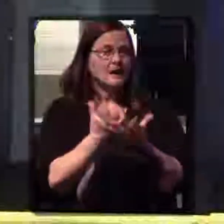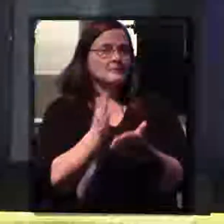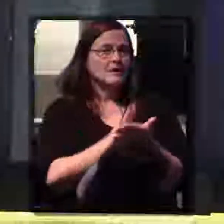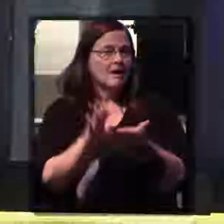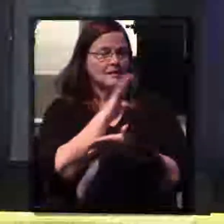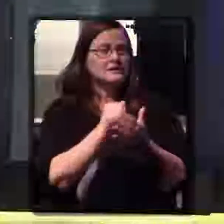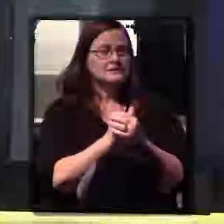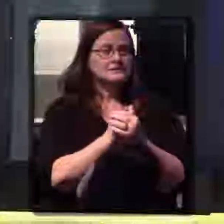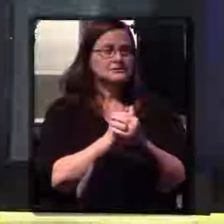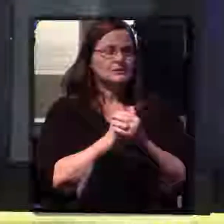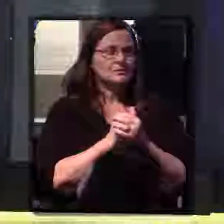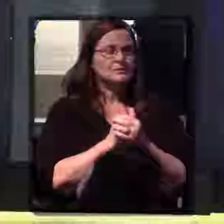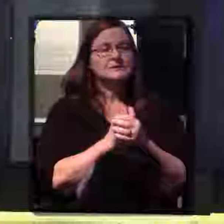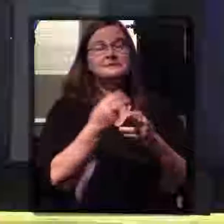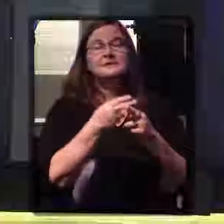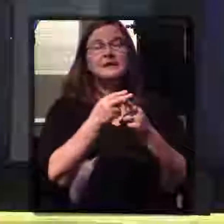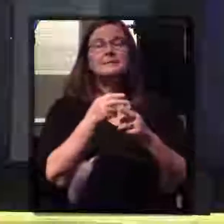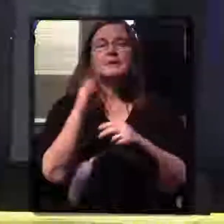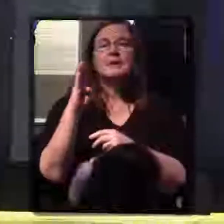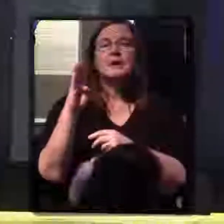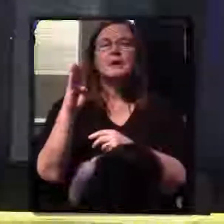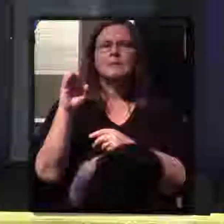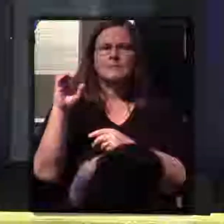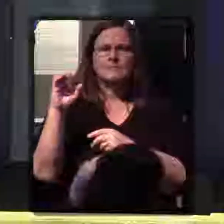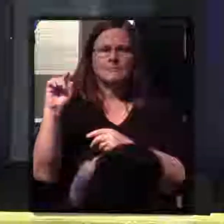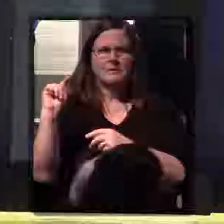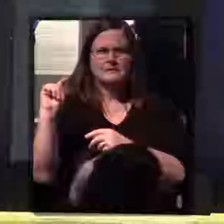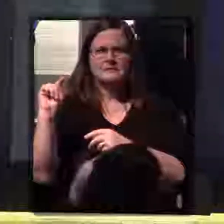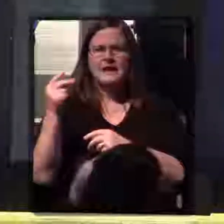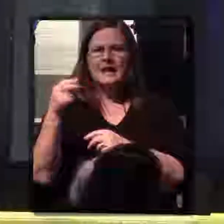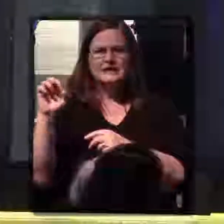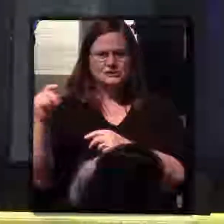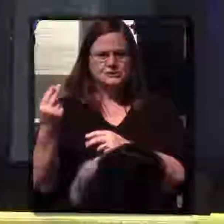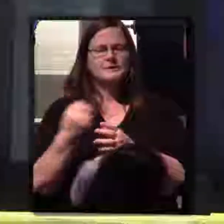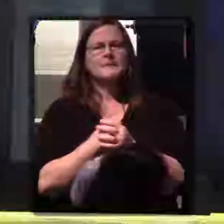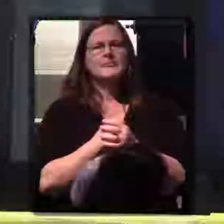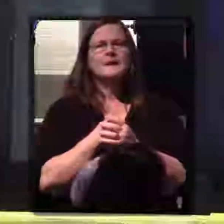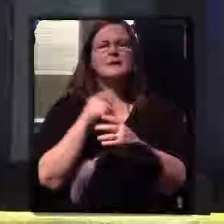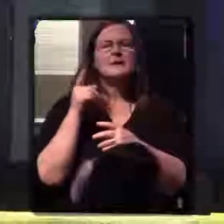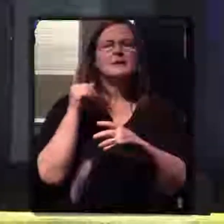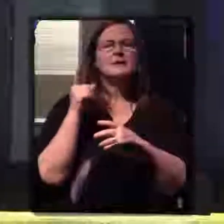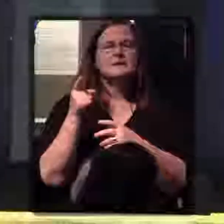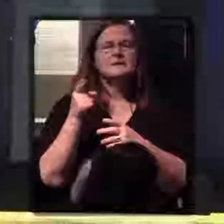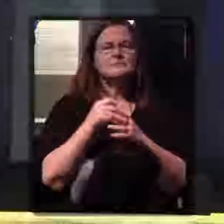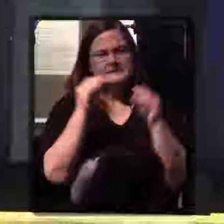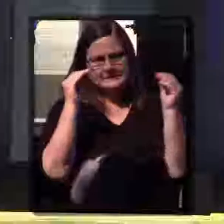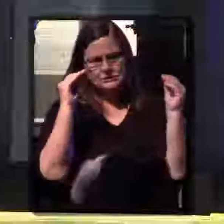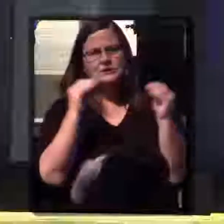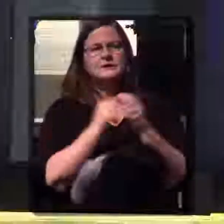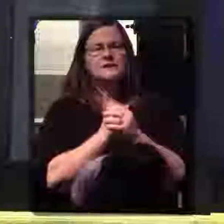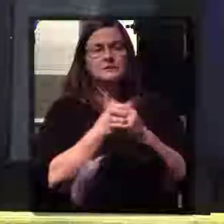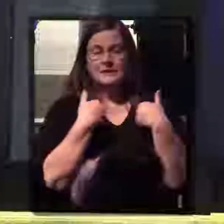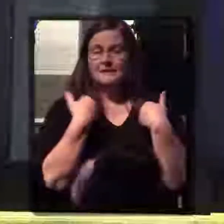had one of my favorite professors in Bible college was a guy named Buck Hatch. And Buck was a wonderful teacher.